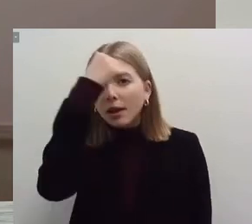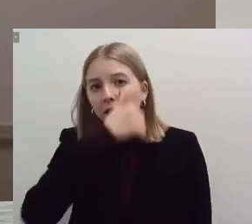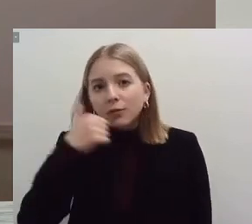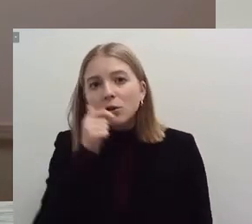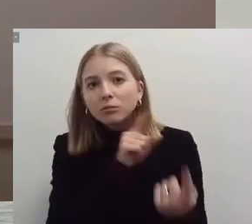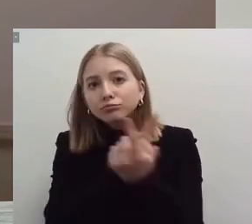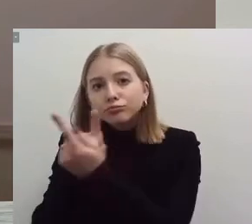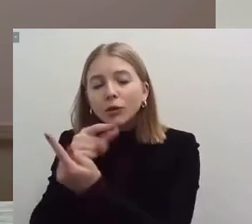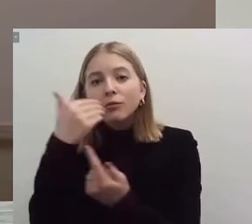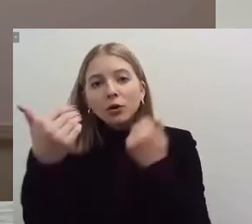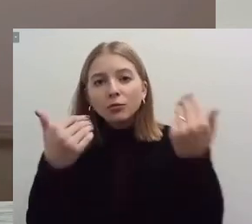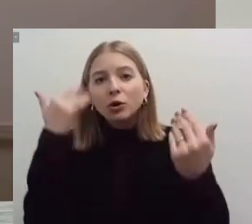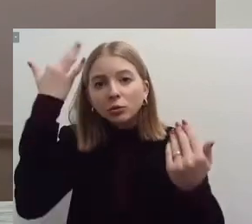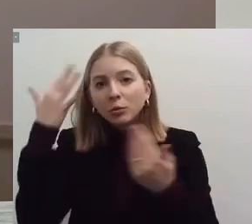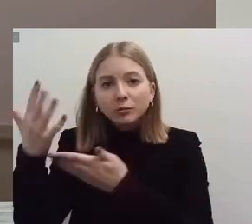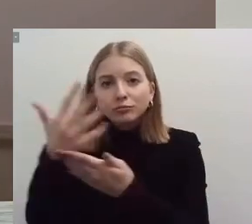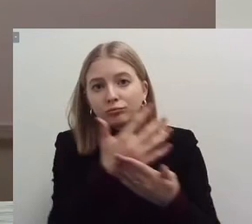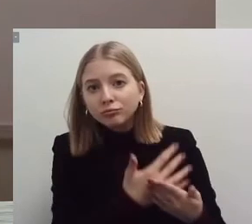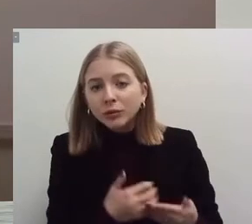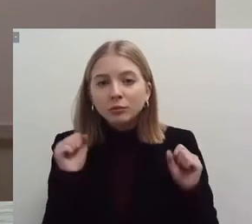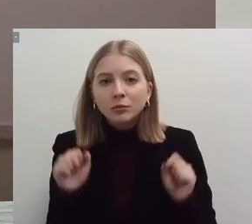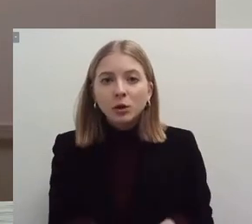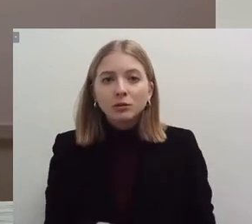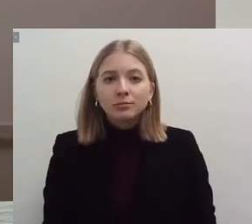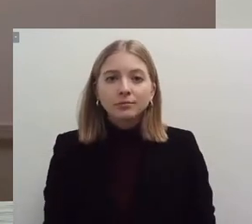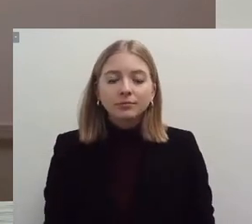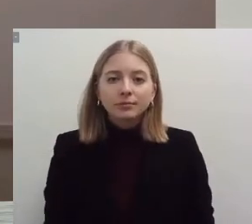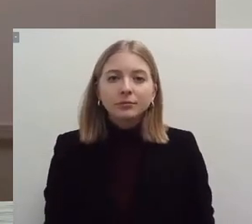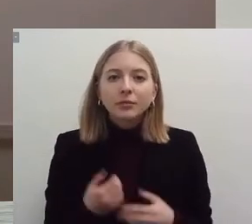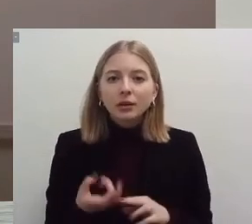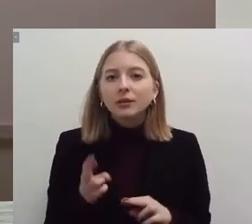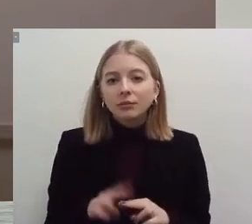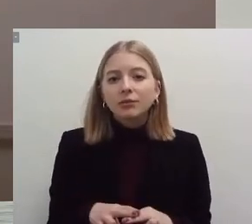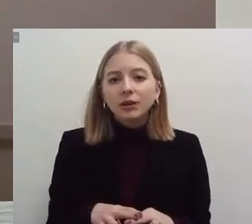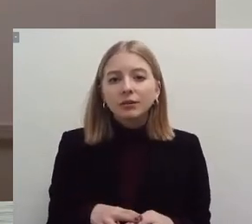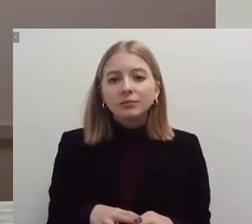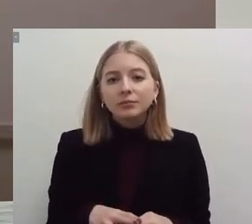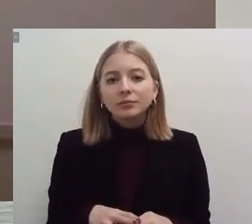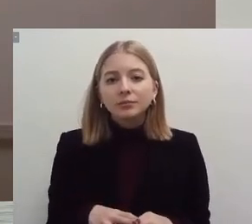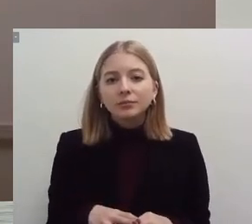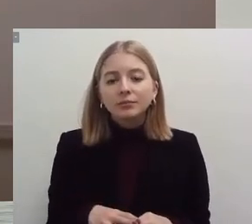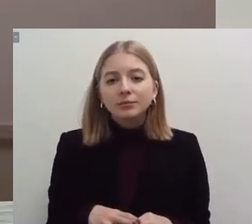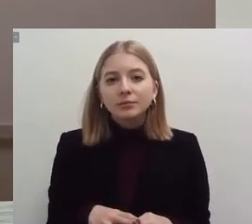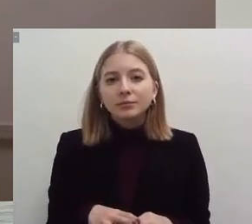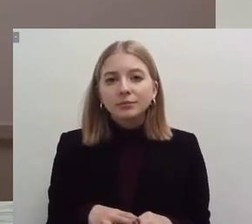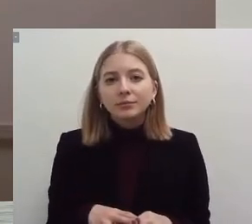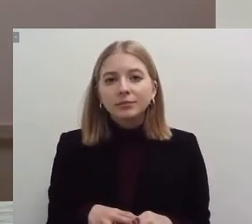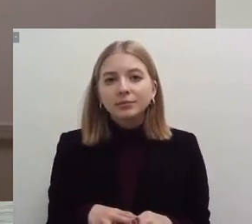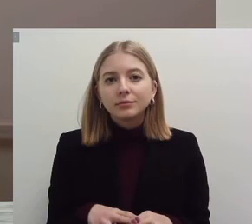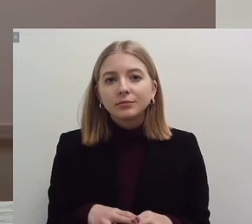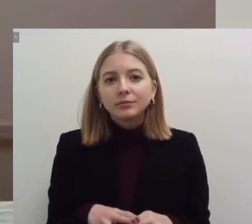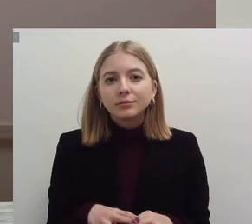So sometimes these things, they bring up